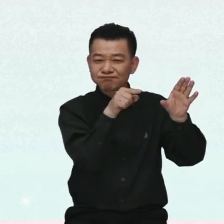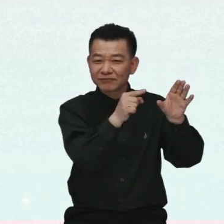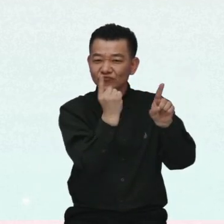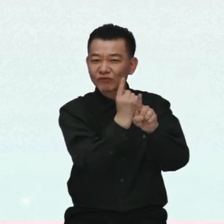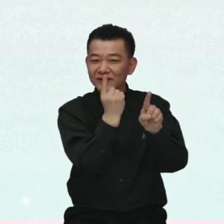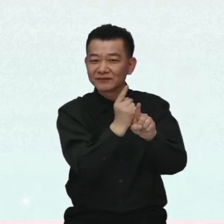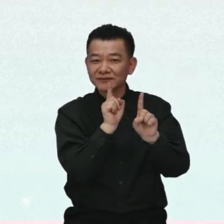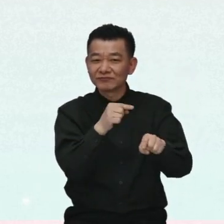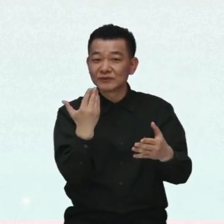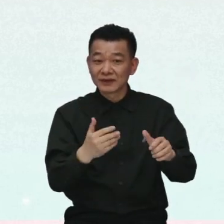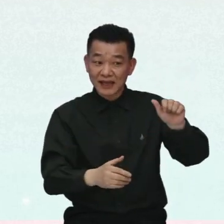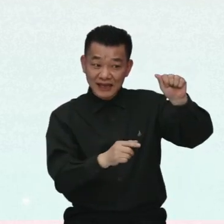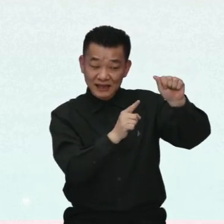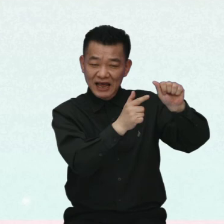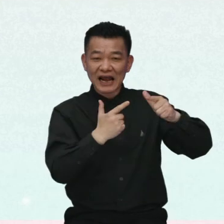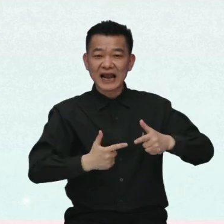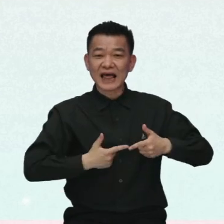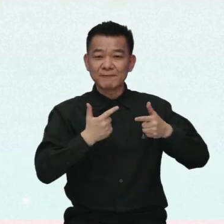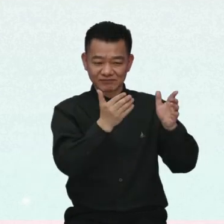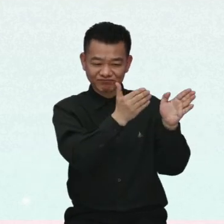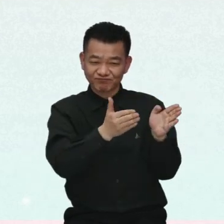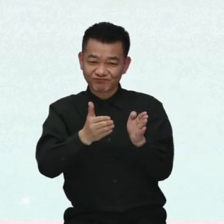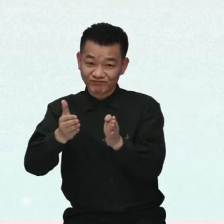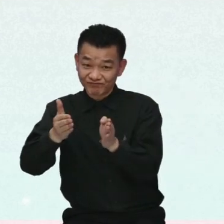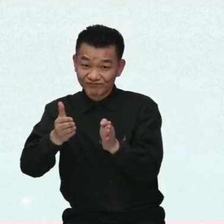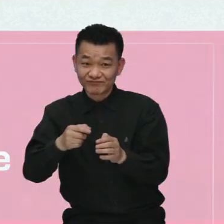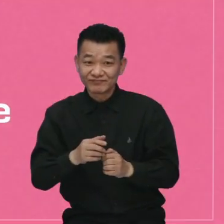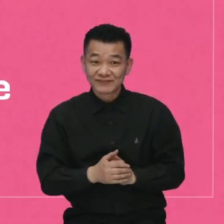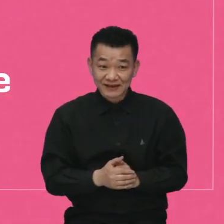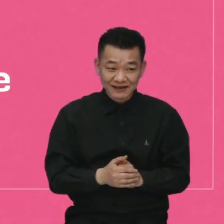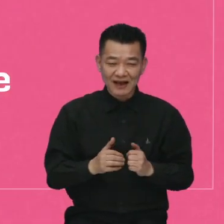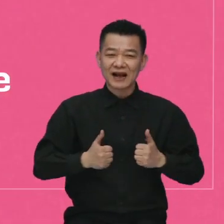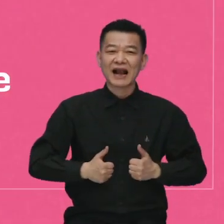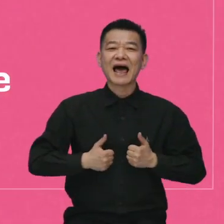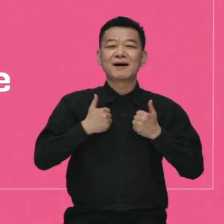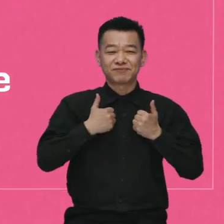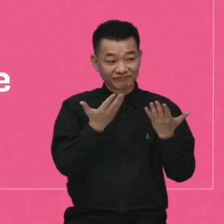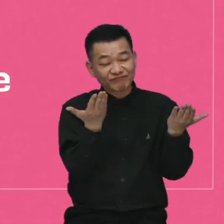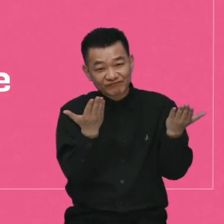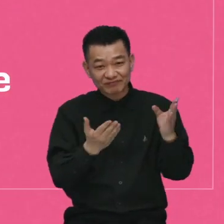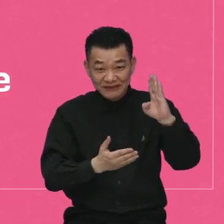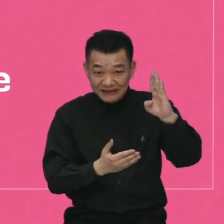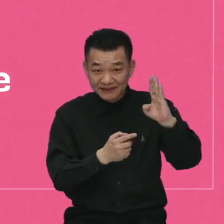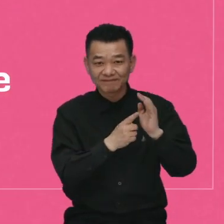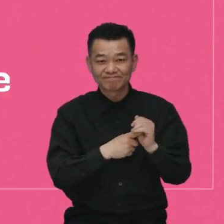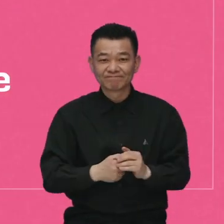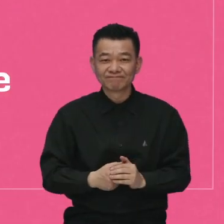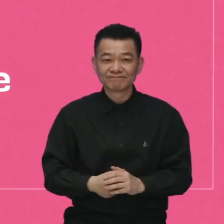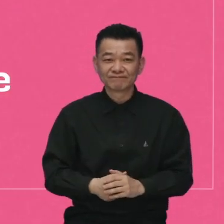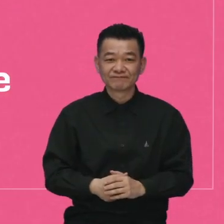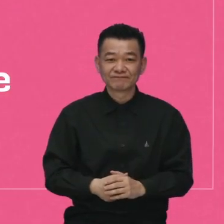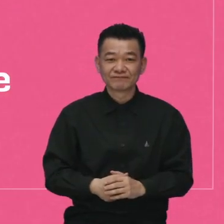blank? A. Living arrangements. B. Lifestyle.